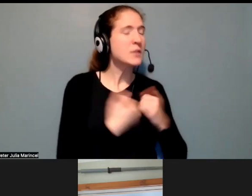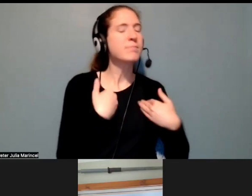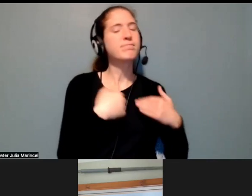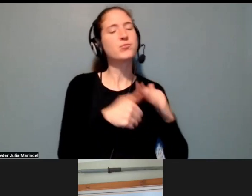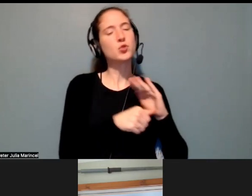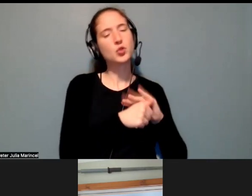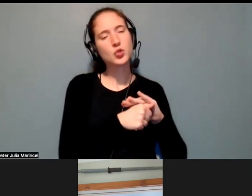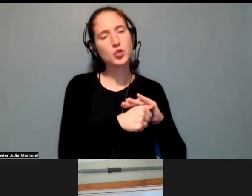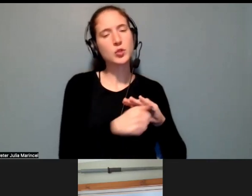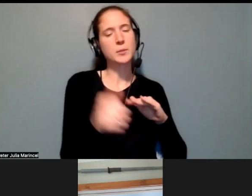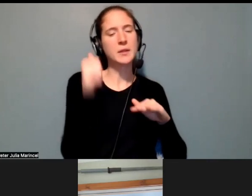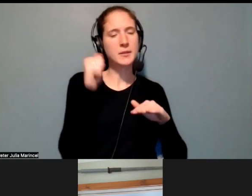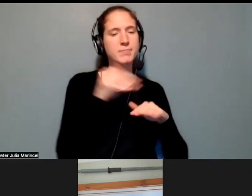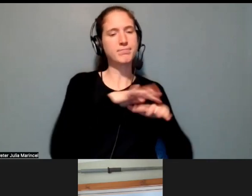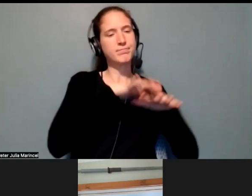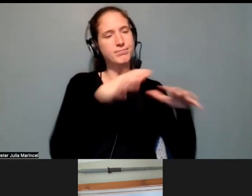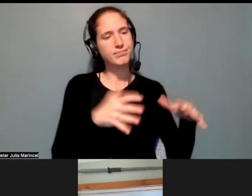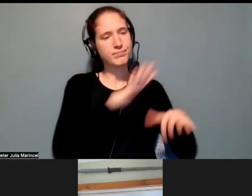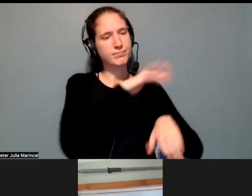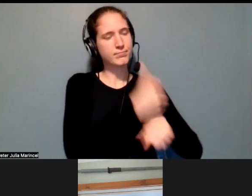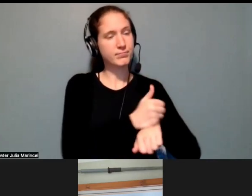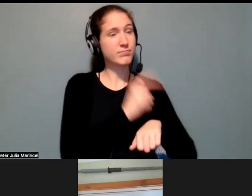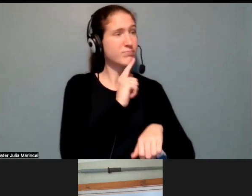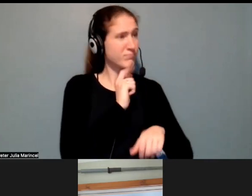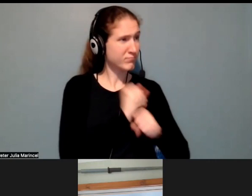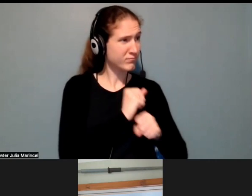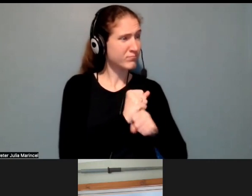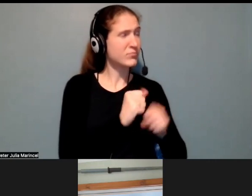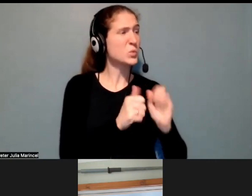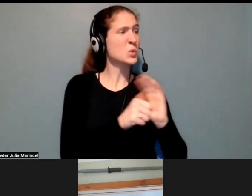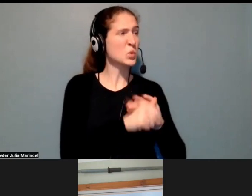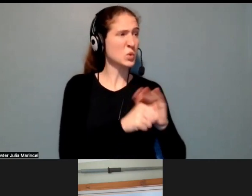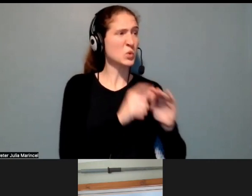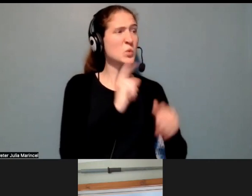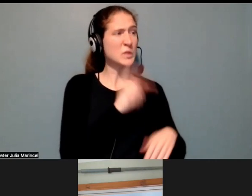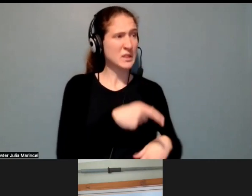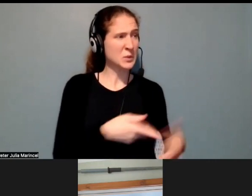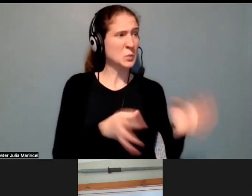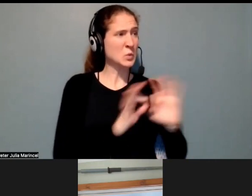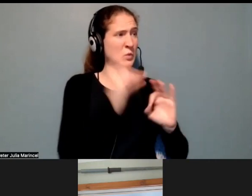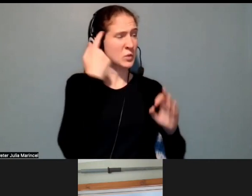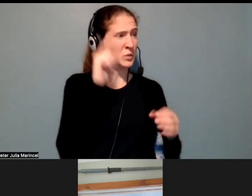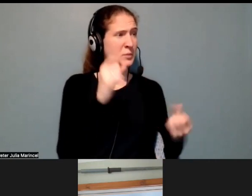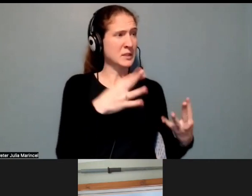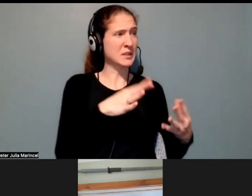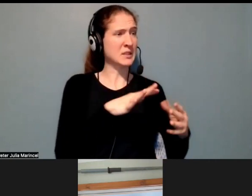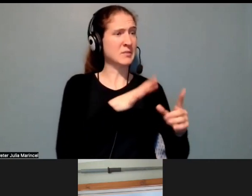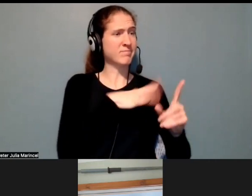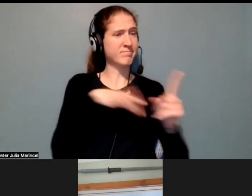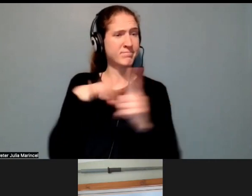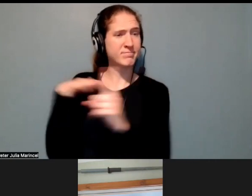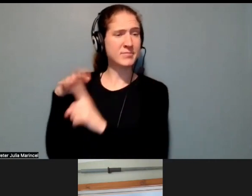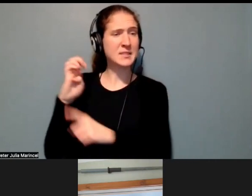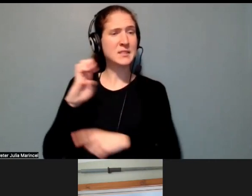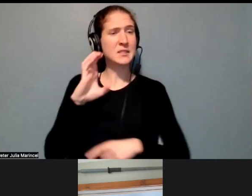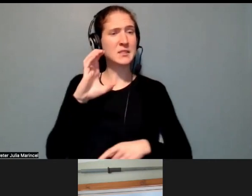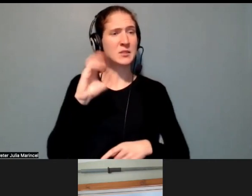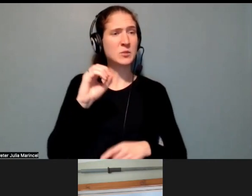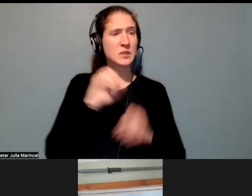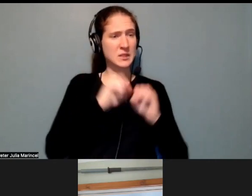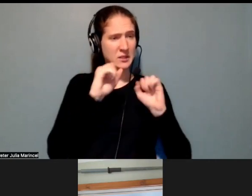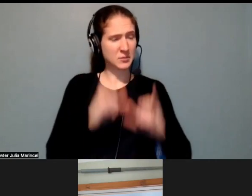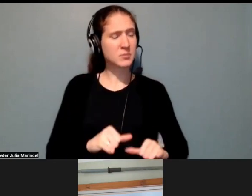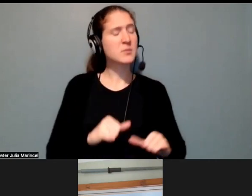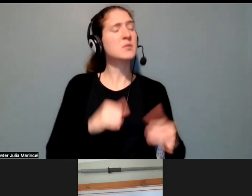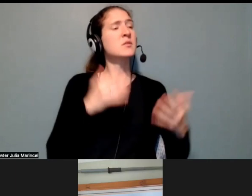And it's actually true because turtles really are like the foundation to many ecosystems. There's keystone species like the gopher tortoise,